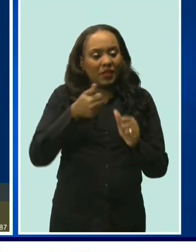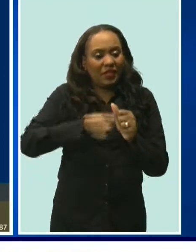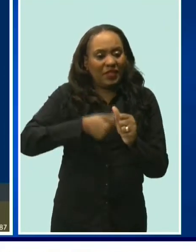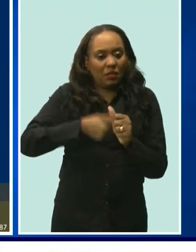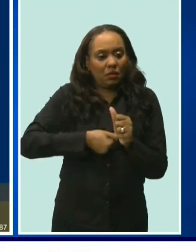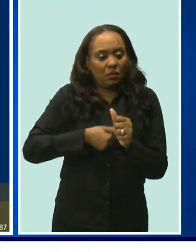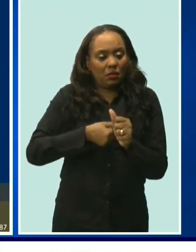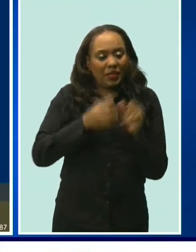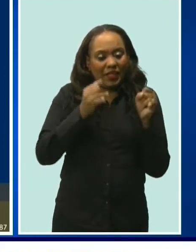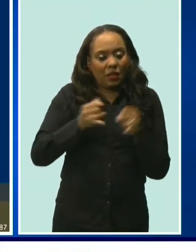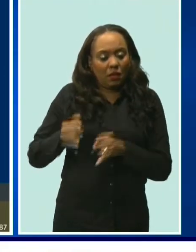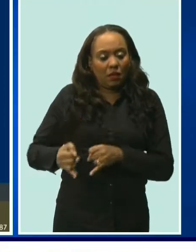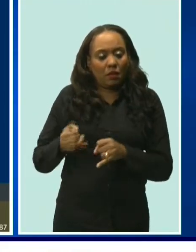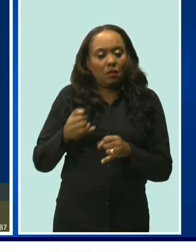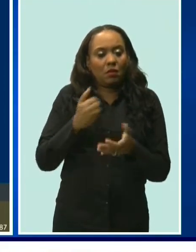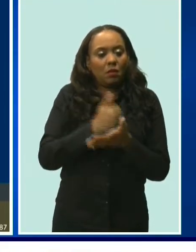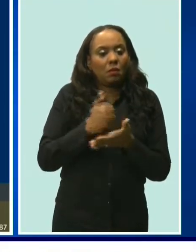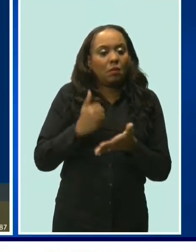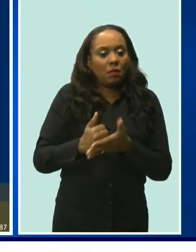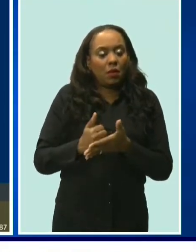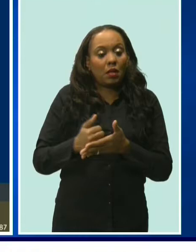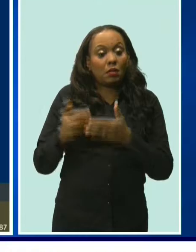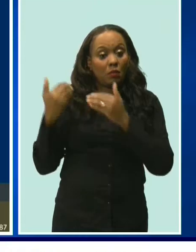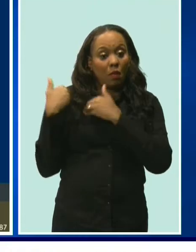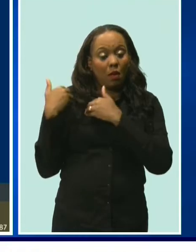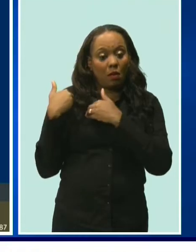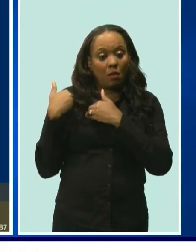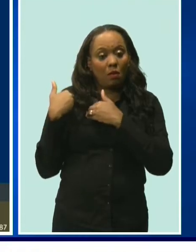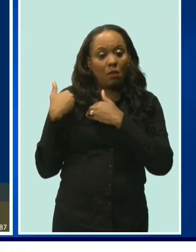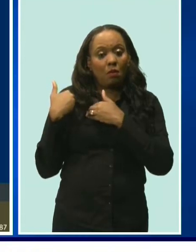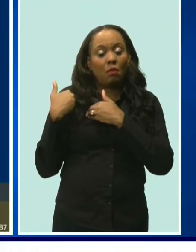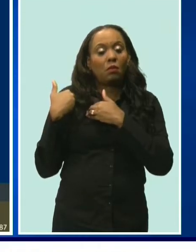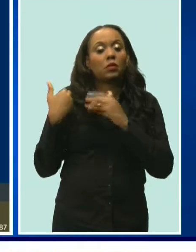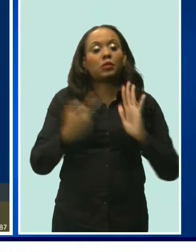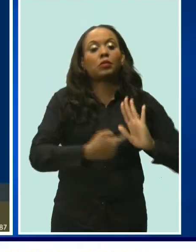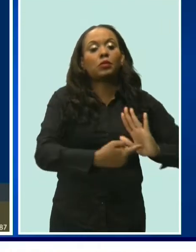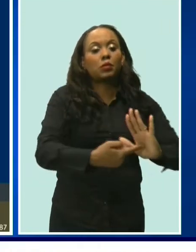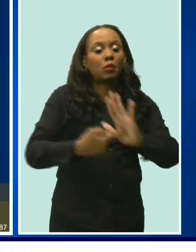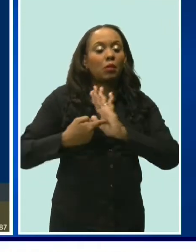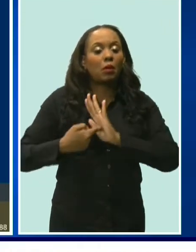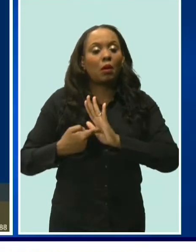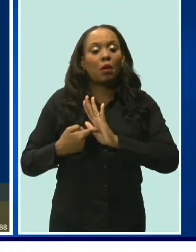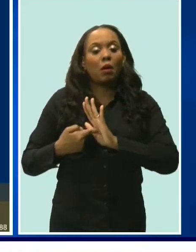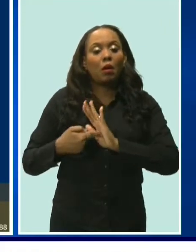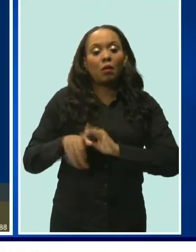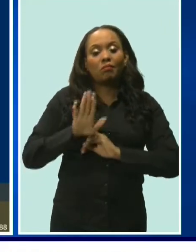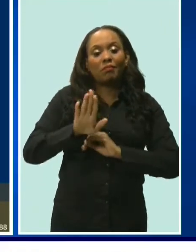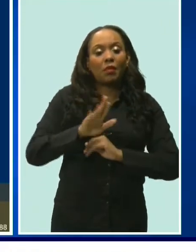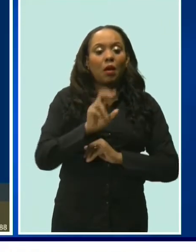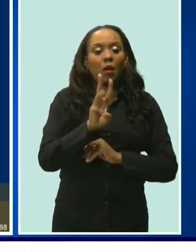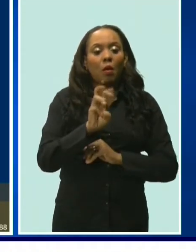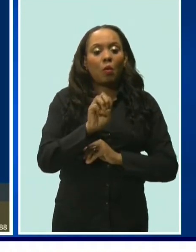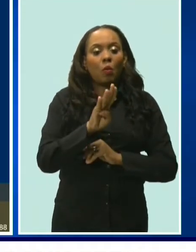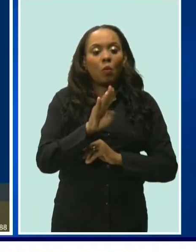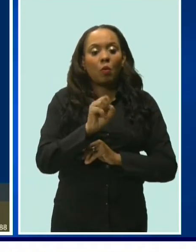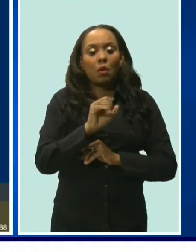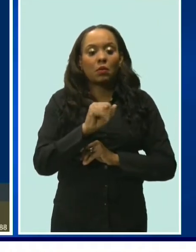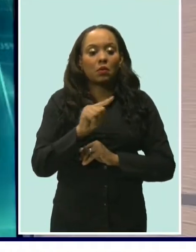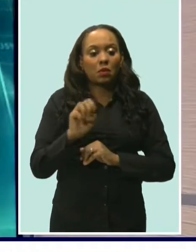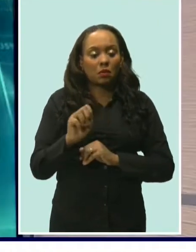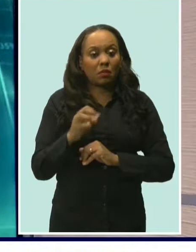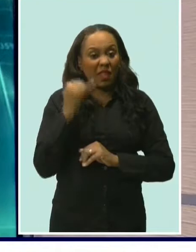obligated to publish their fee structure on their individual website and to give adequate notice before fee